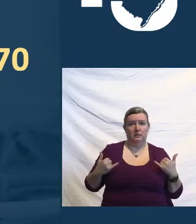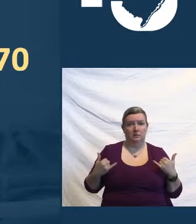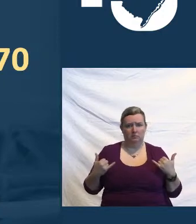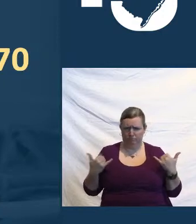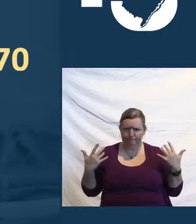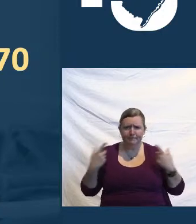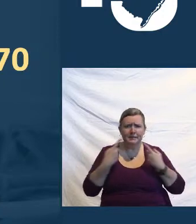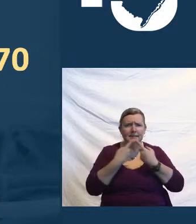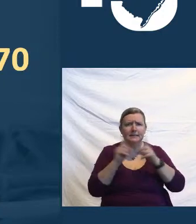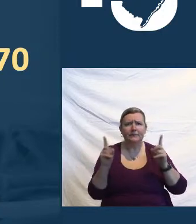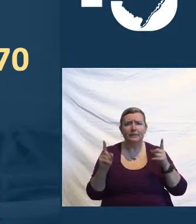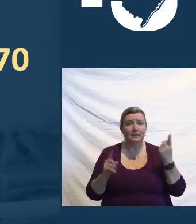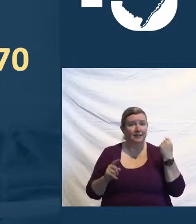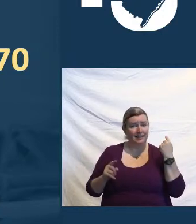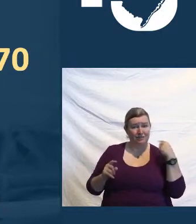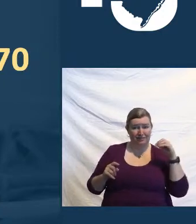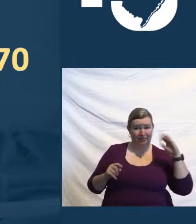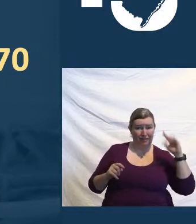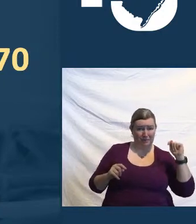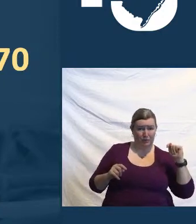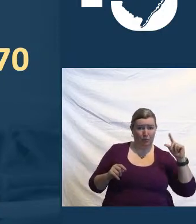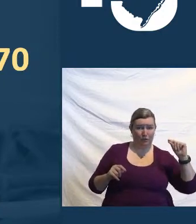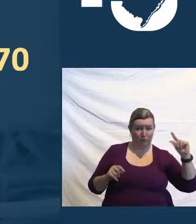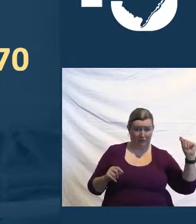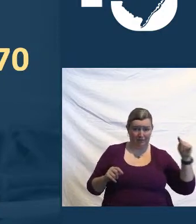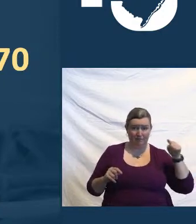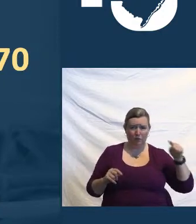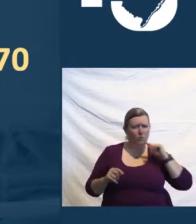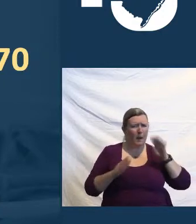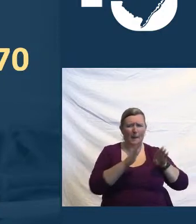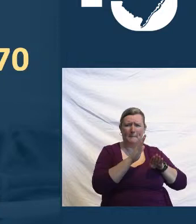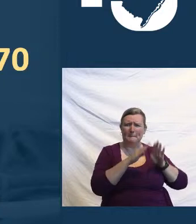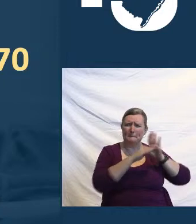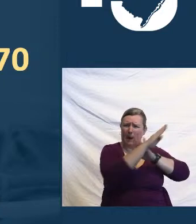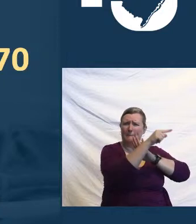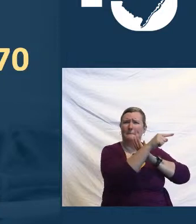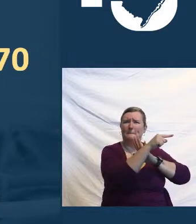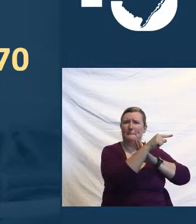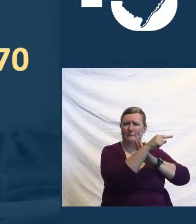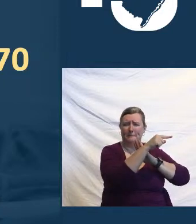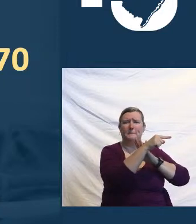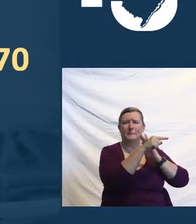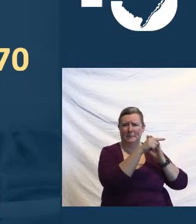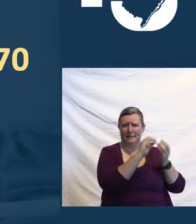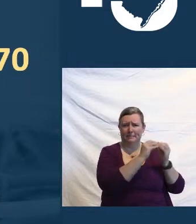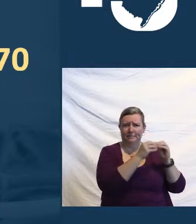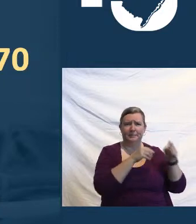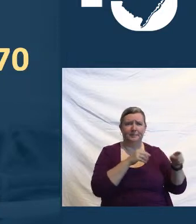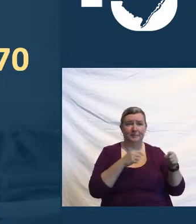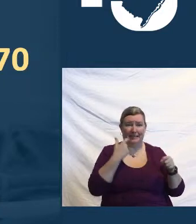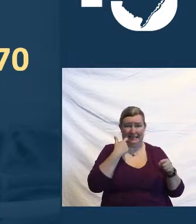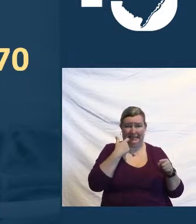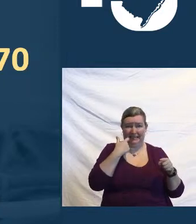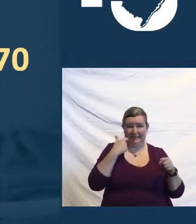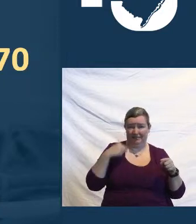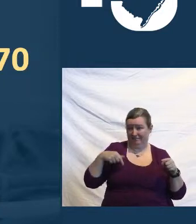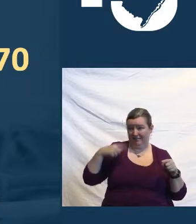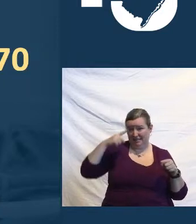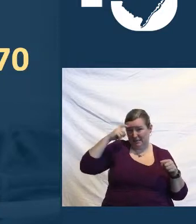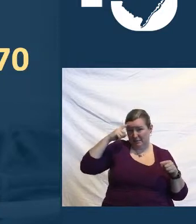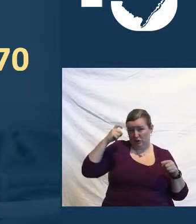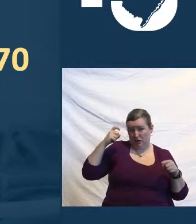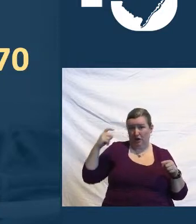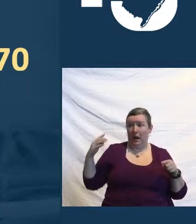throughout October of last year, we had a massive surge in cases, not unlike the Delta surge we saw over the summer and earlier this